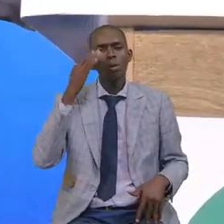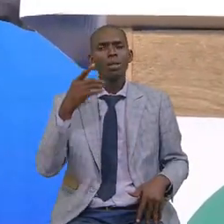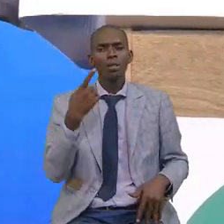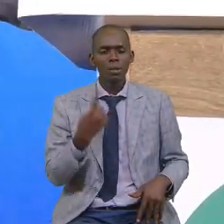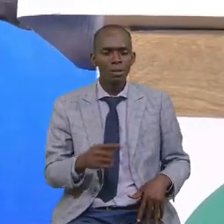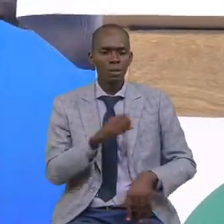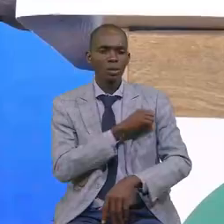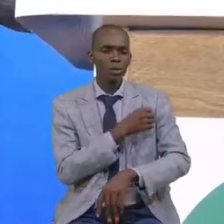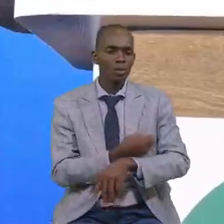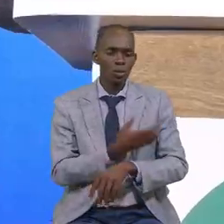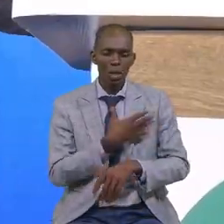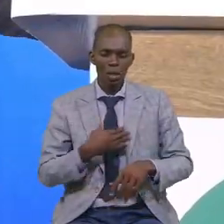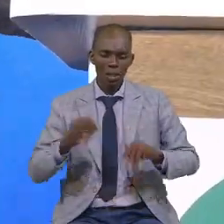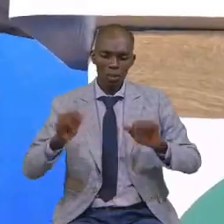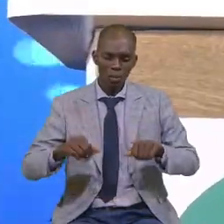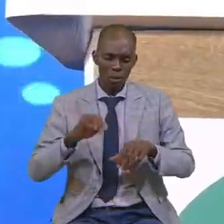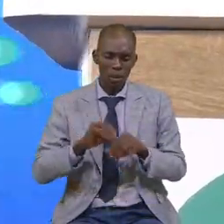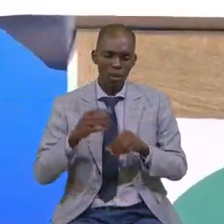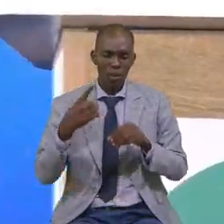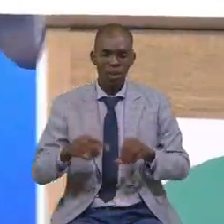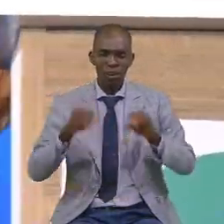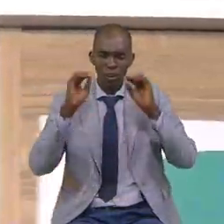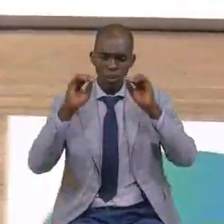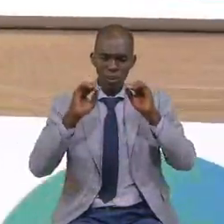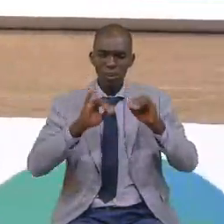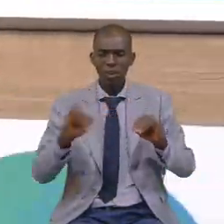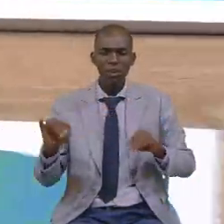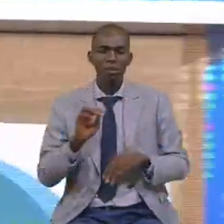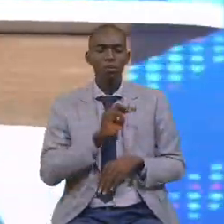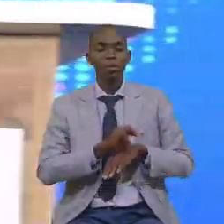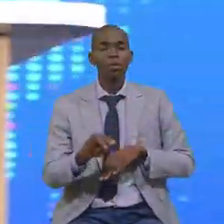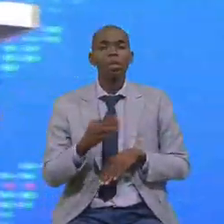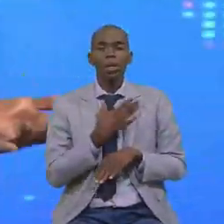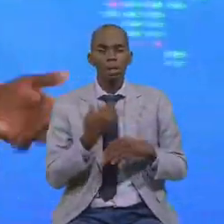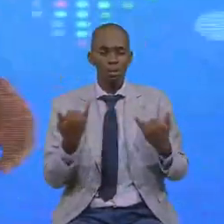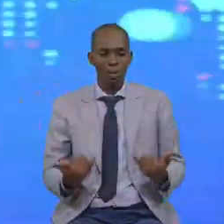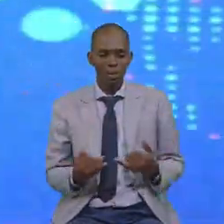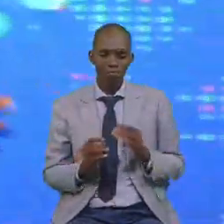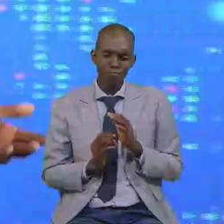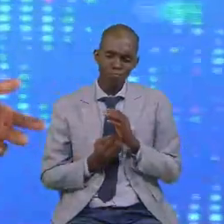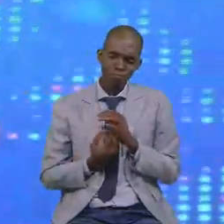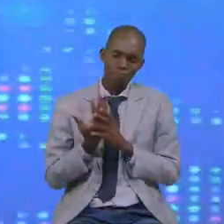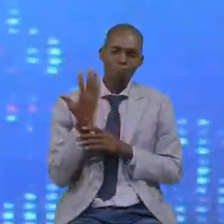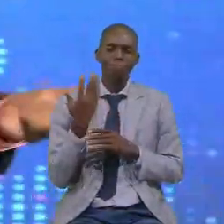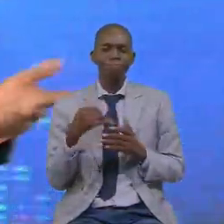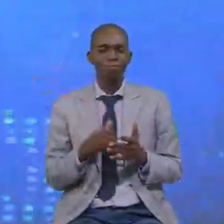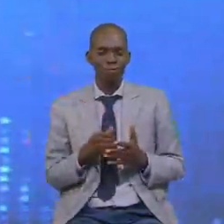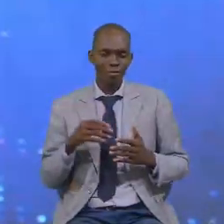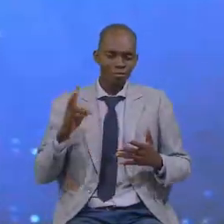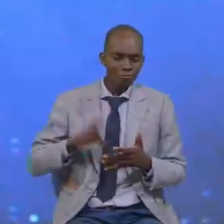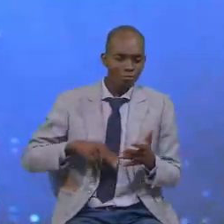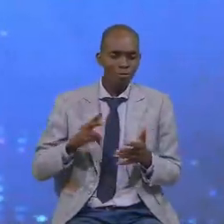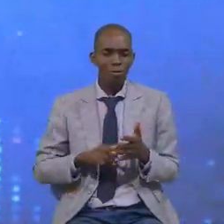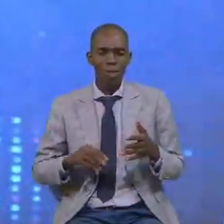ability in the teaching ministry. And I now developed it. I read, I studied, I practiced,